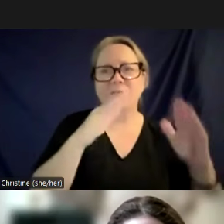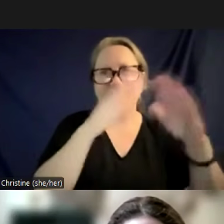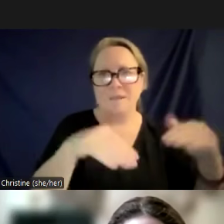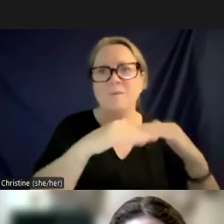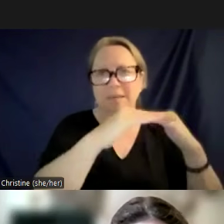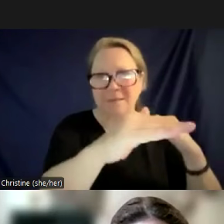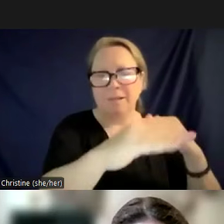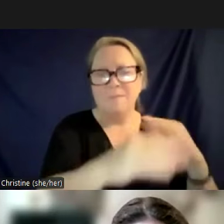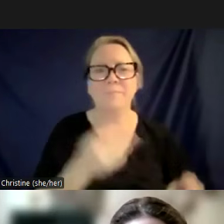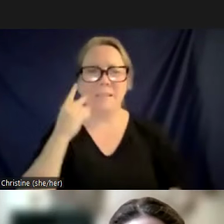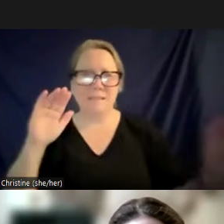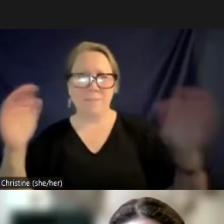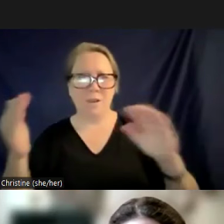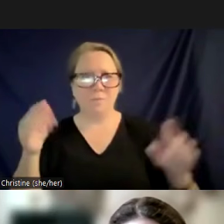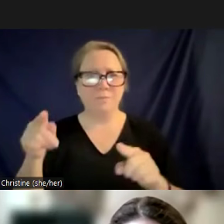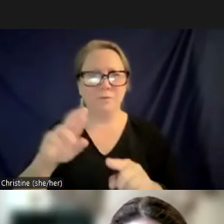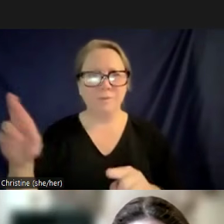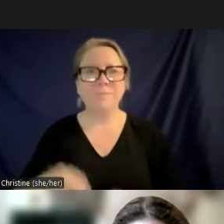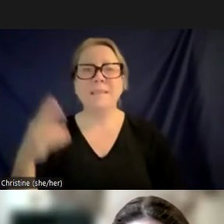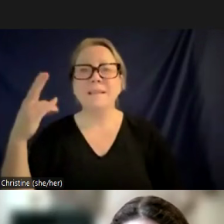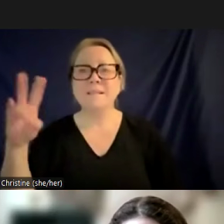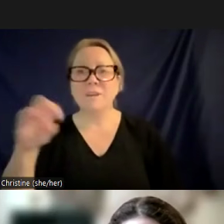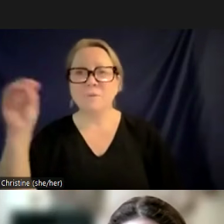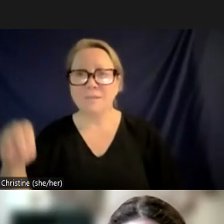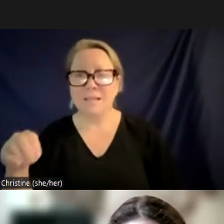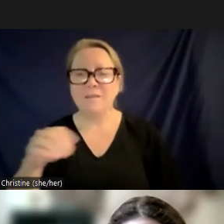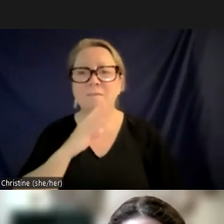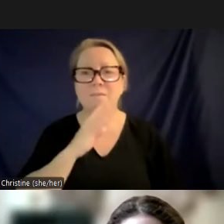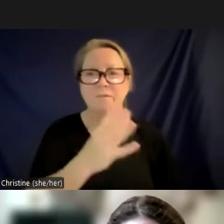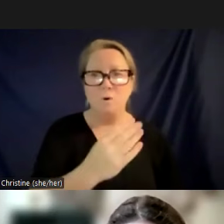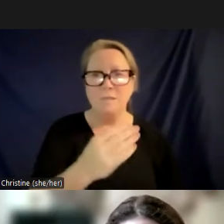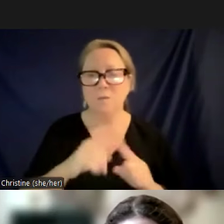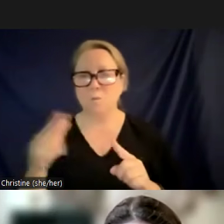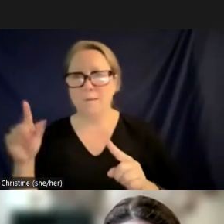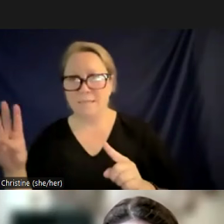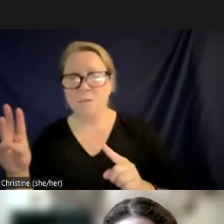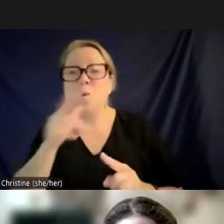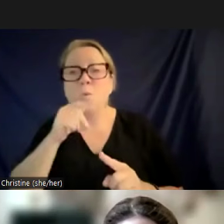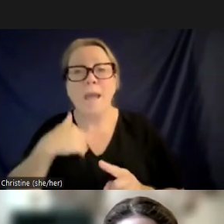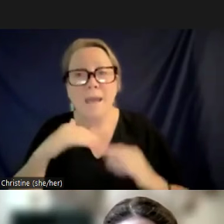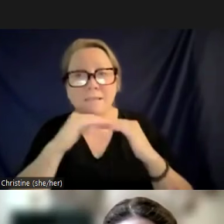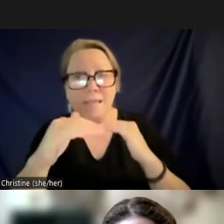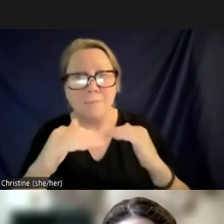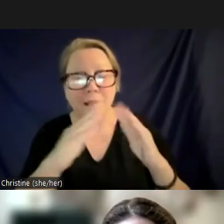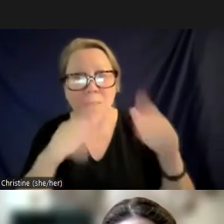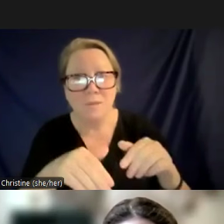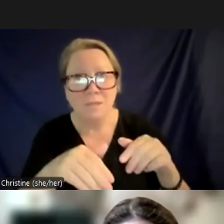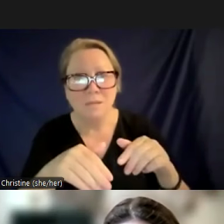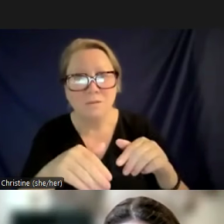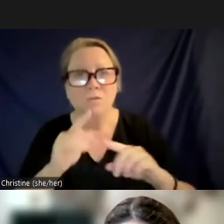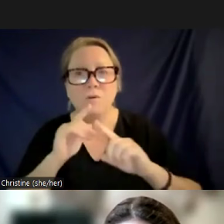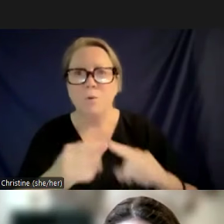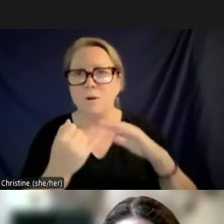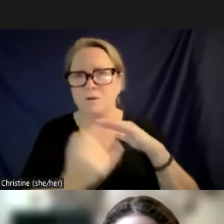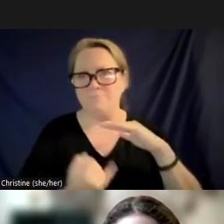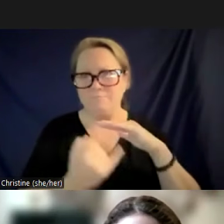right. 17% of young people ages 14 to 26 with stable housing reported feeling isolated from